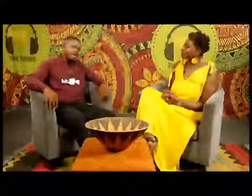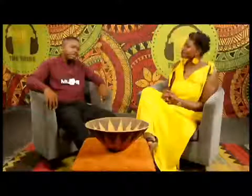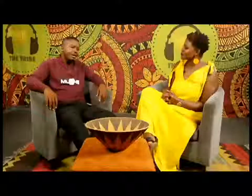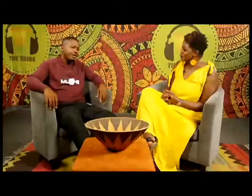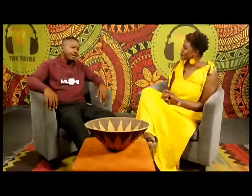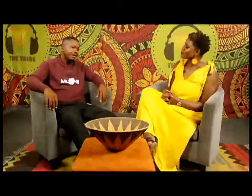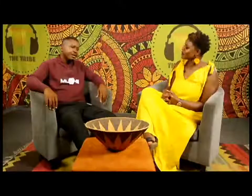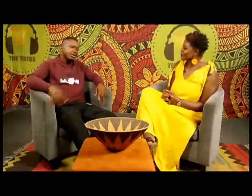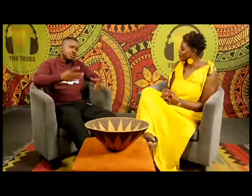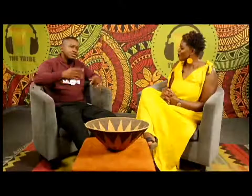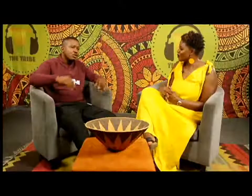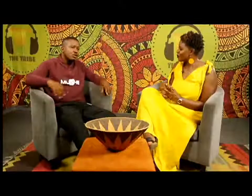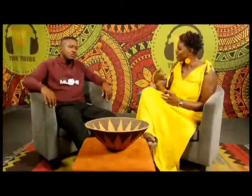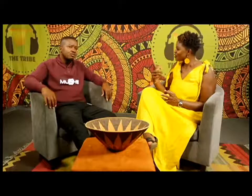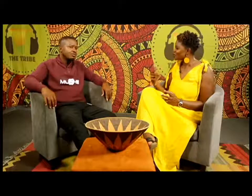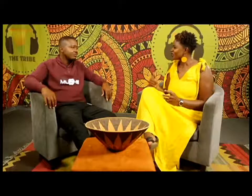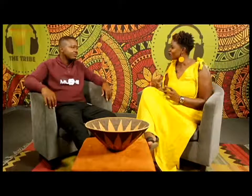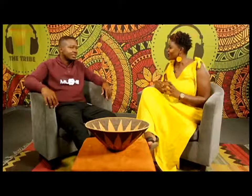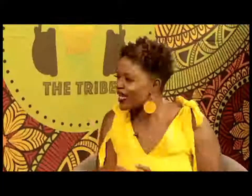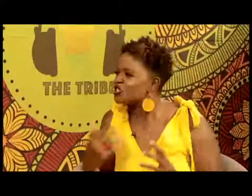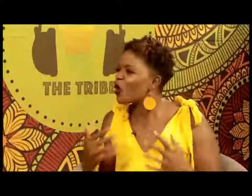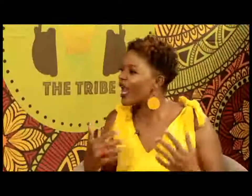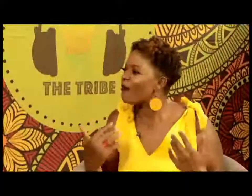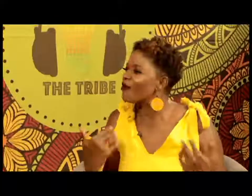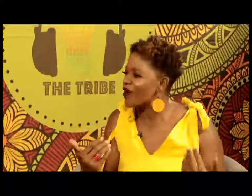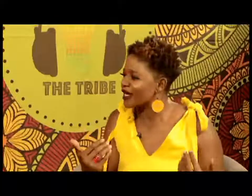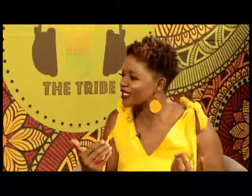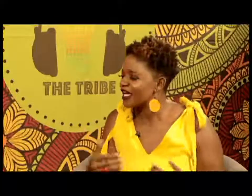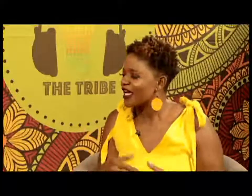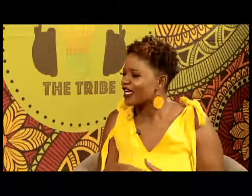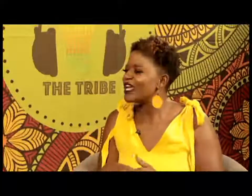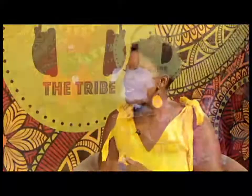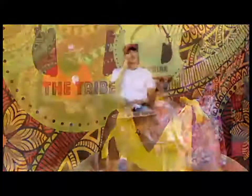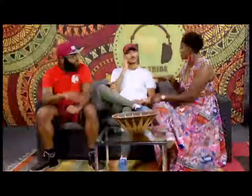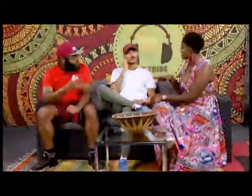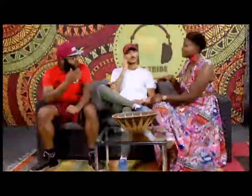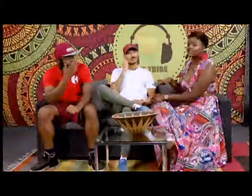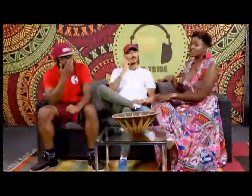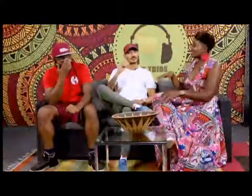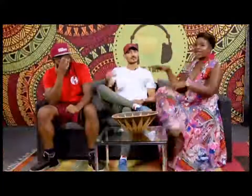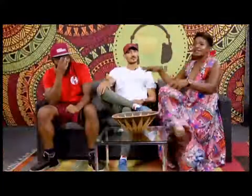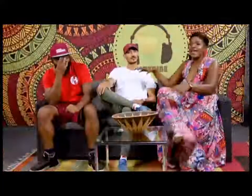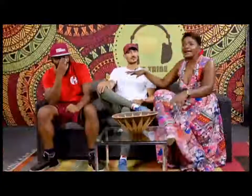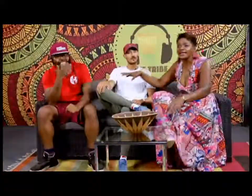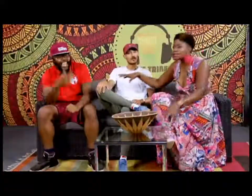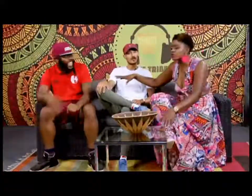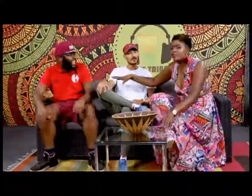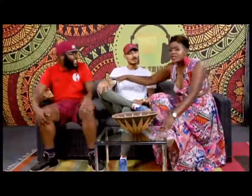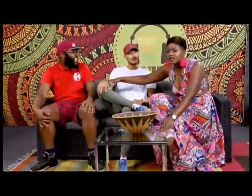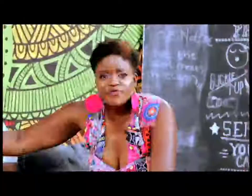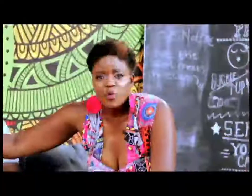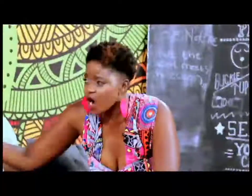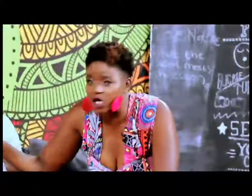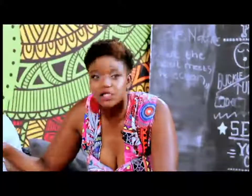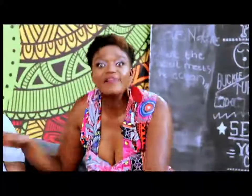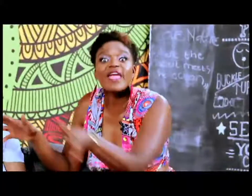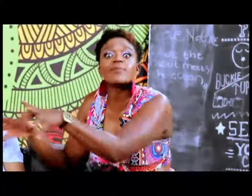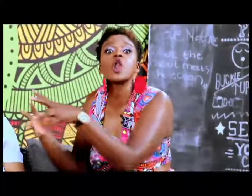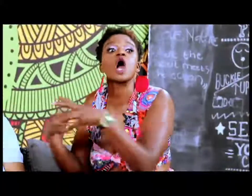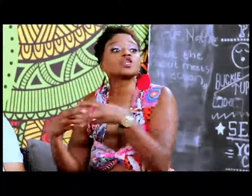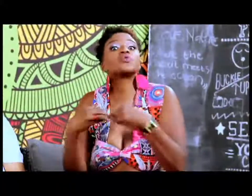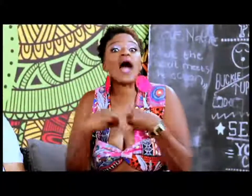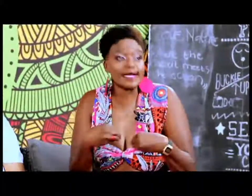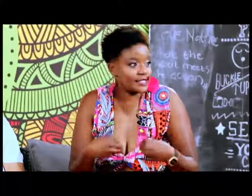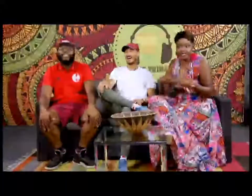the person like, man, let's do a song. Let's do something. Just let's like collaborate. Let's collaborate. Americans were claiming us. Yes, exactly. To the rest of the world,